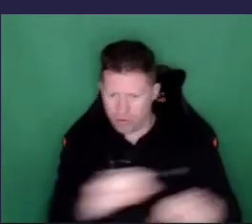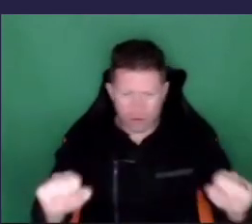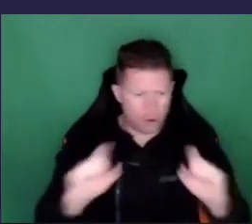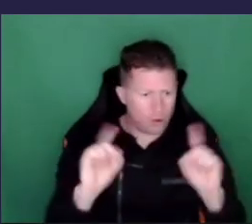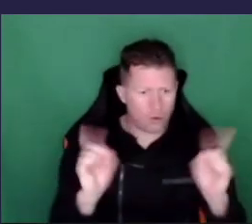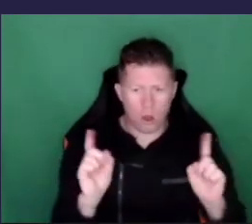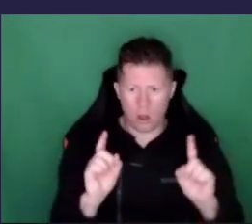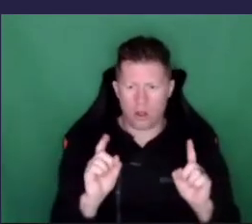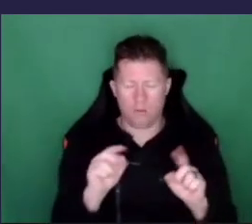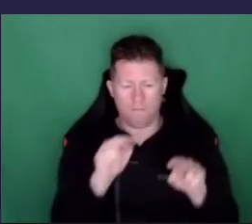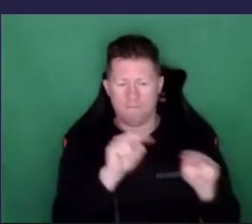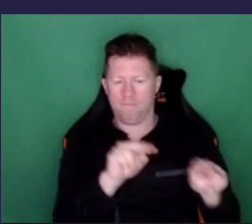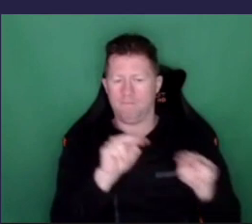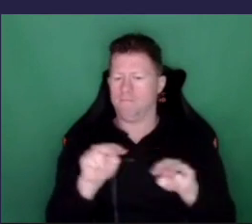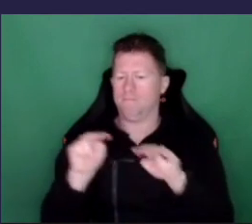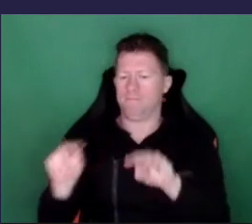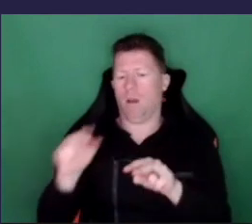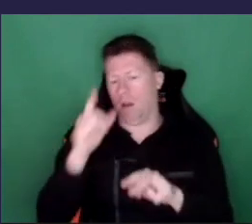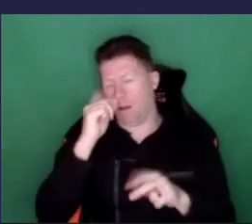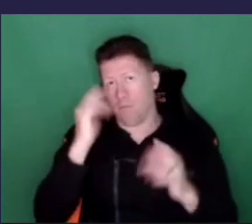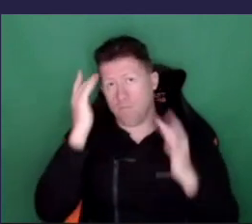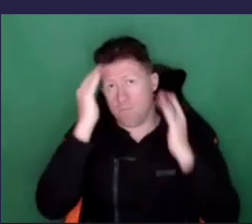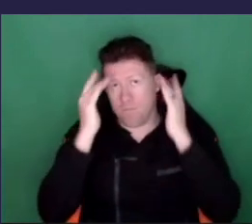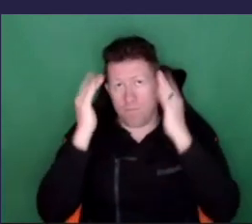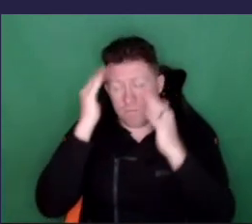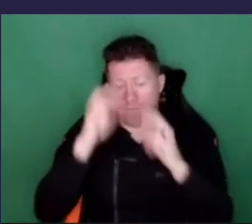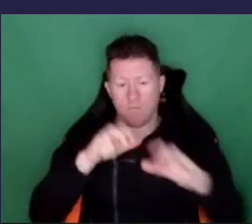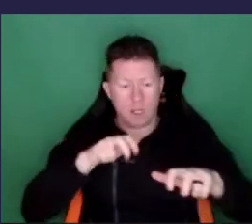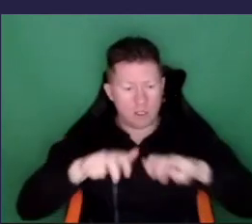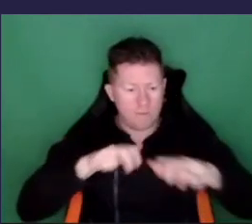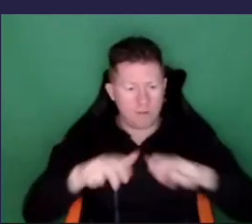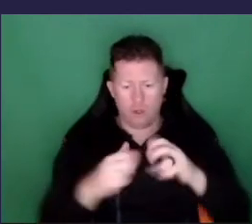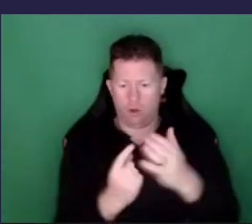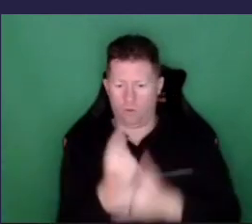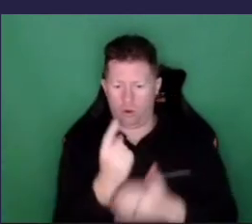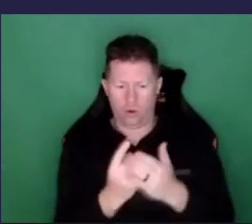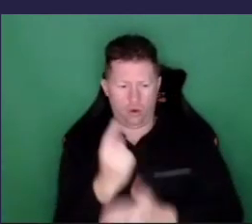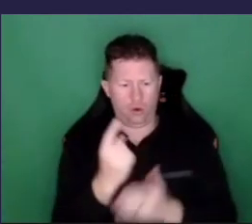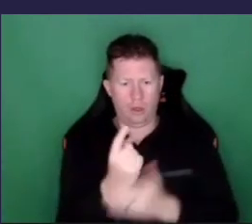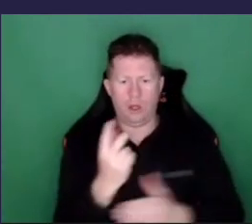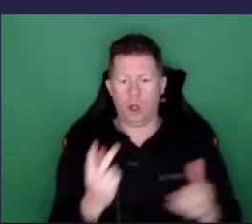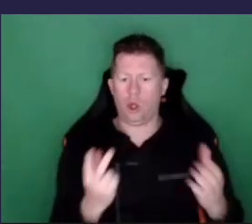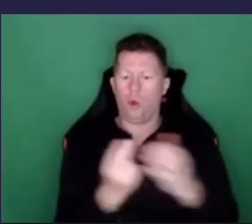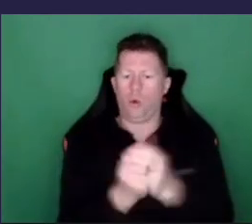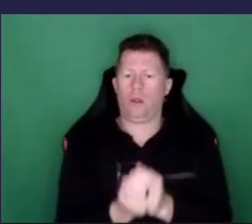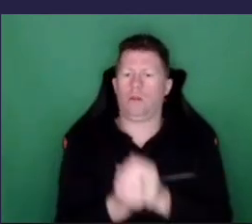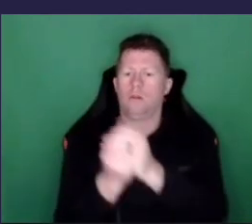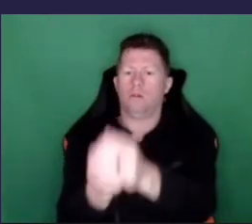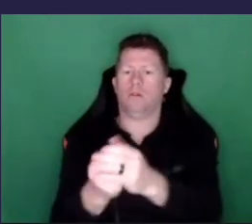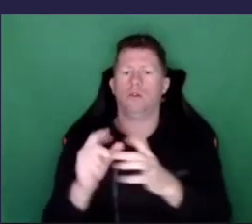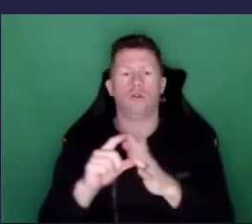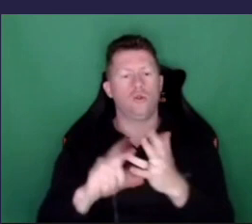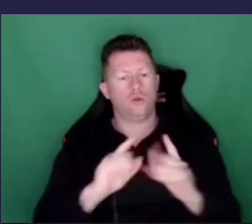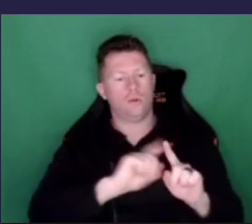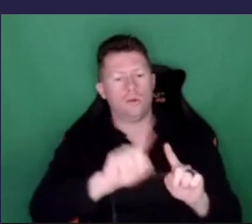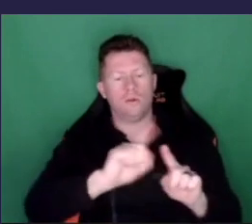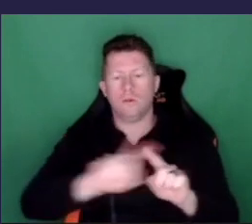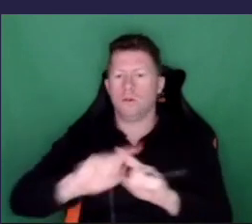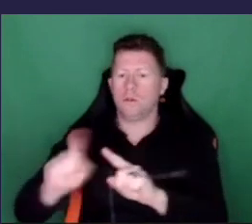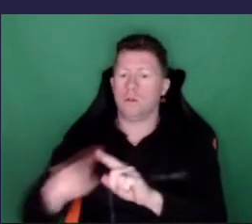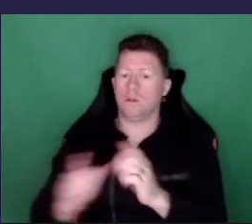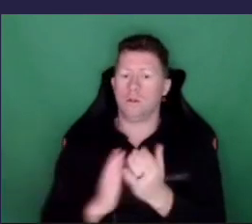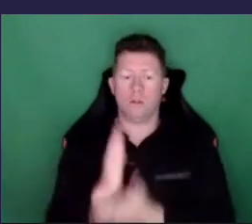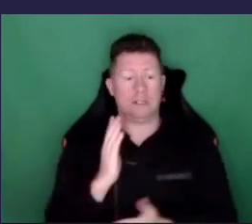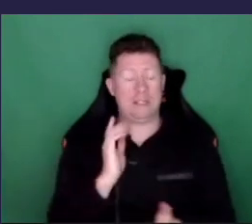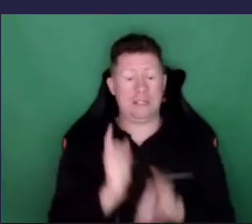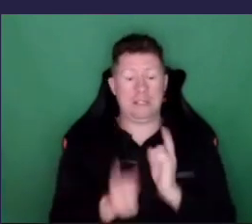identify potential activities and opportunities to explore with the person. Because sometimes people just haven't had all that